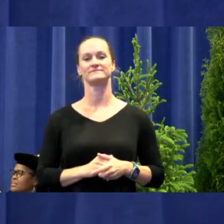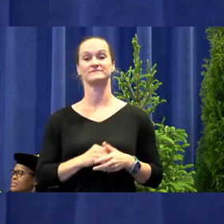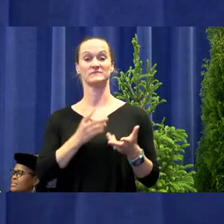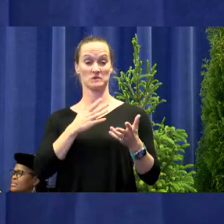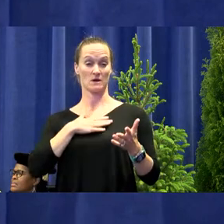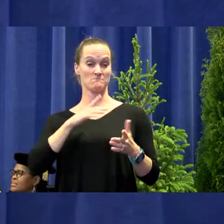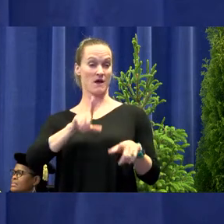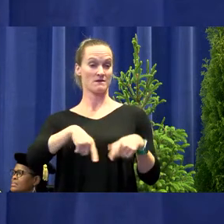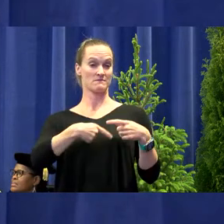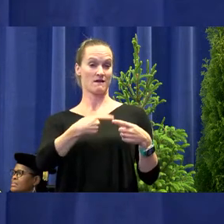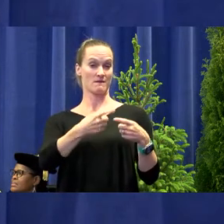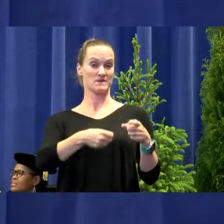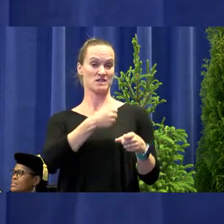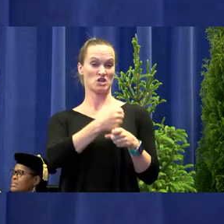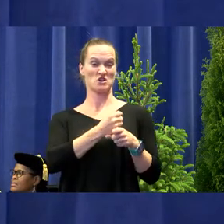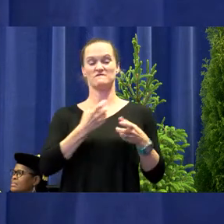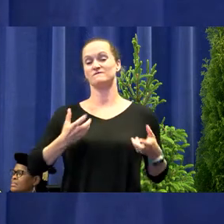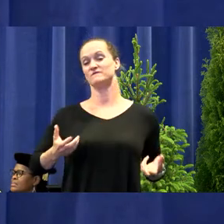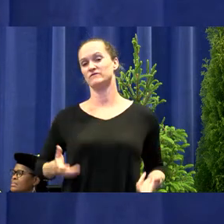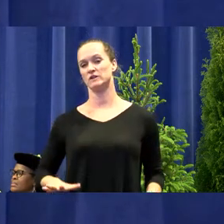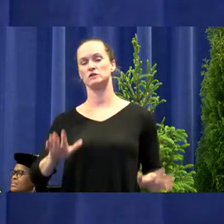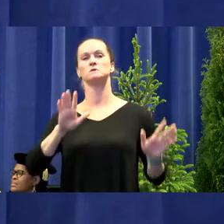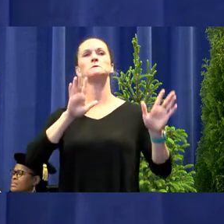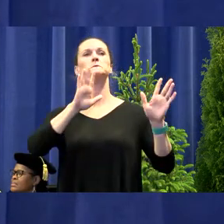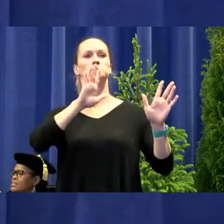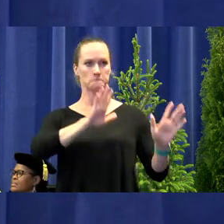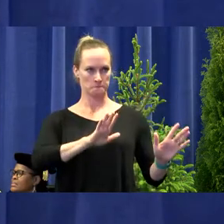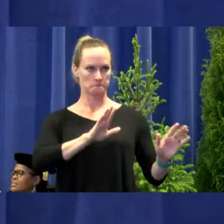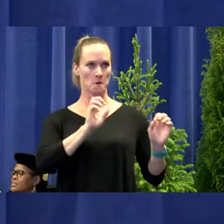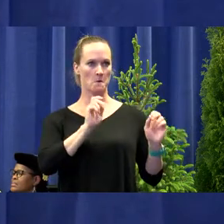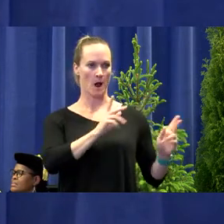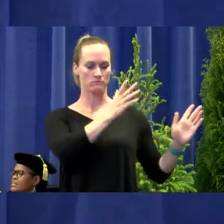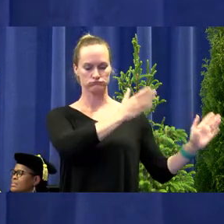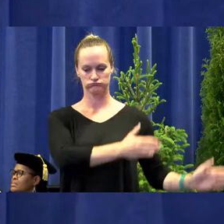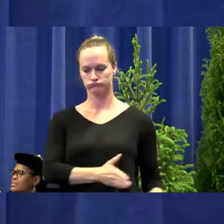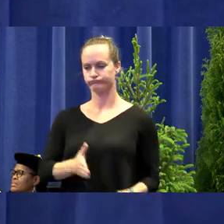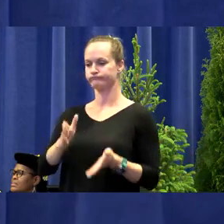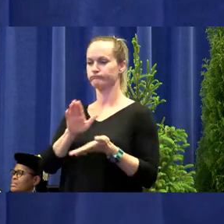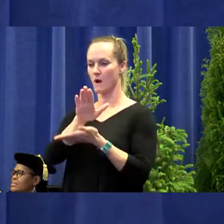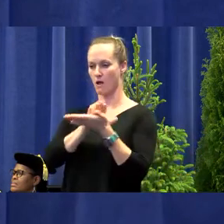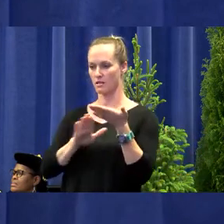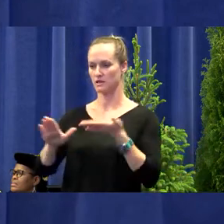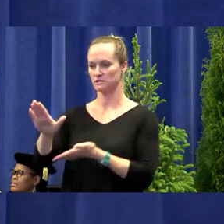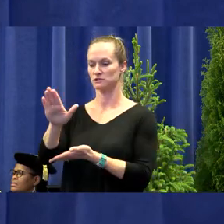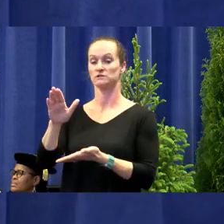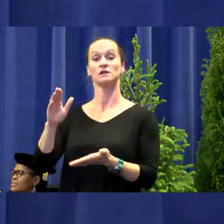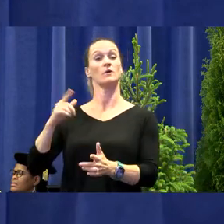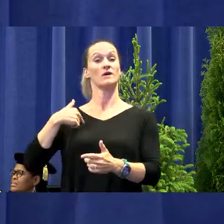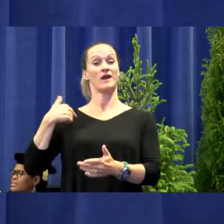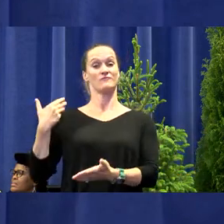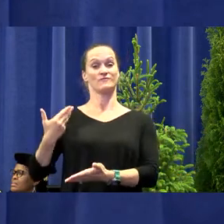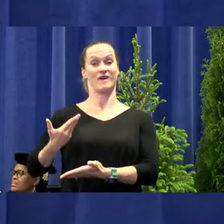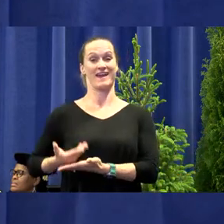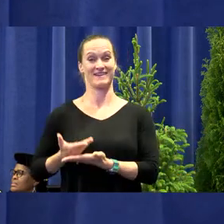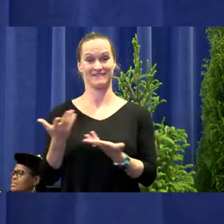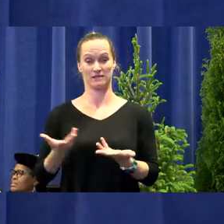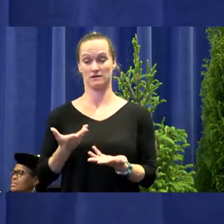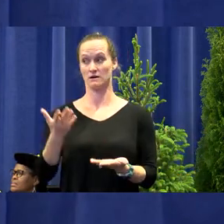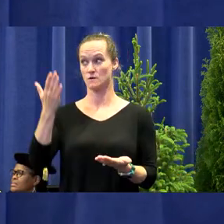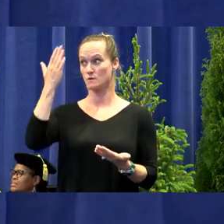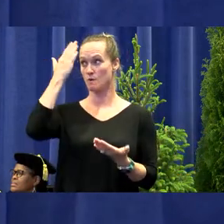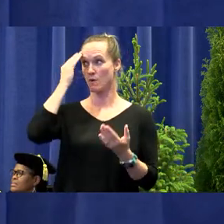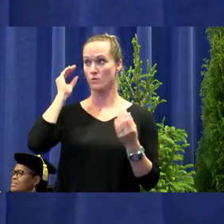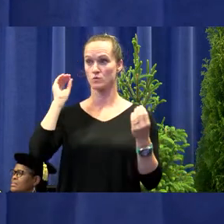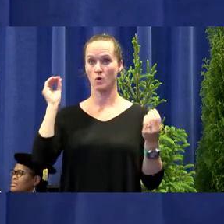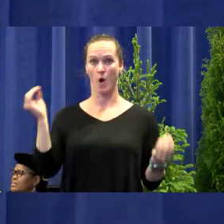year ended, it was time to start the next stage of my life at college. When I got to campus and knew no one, I